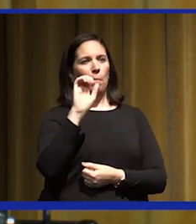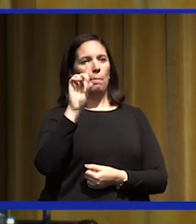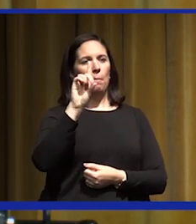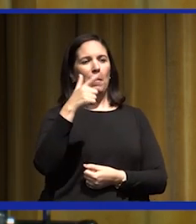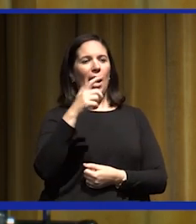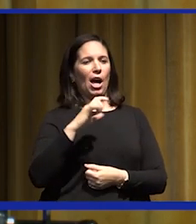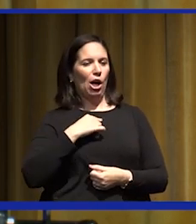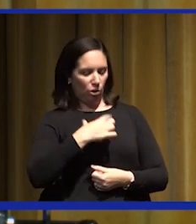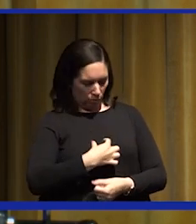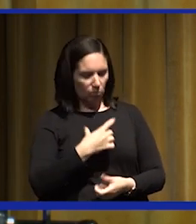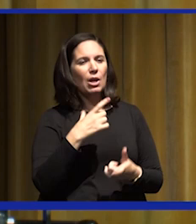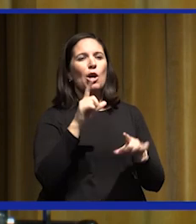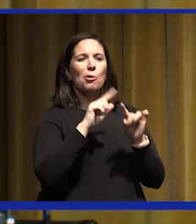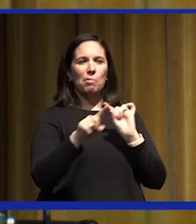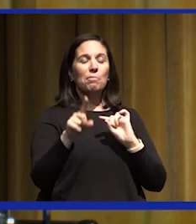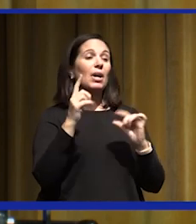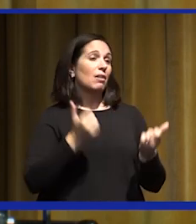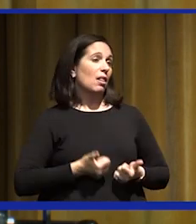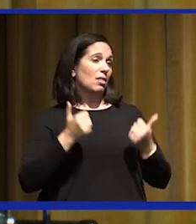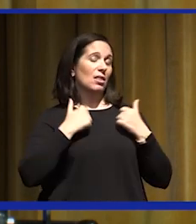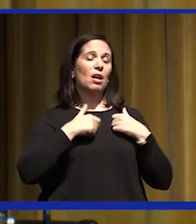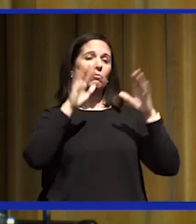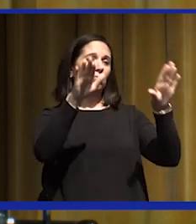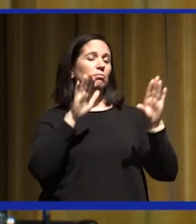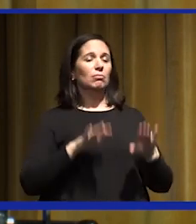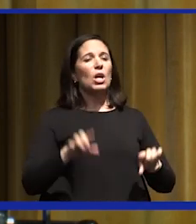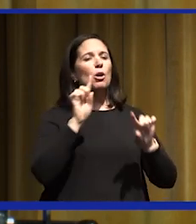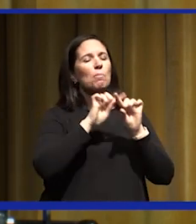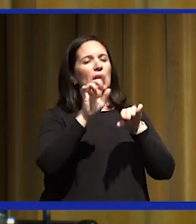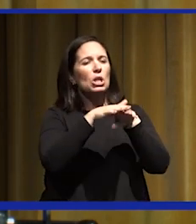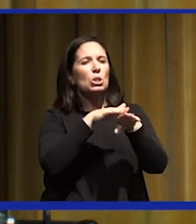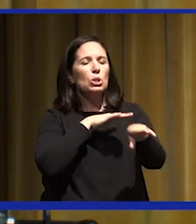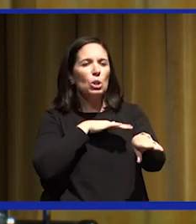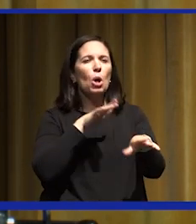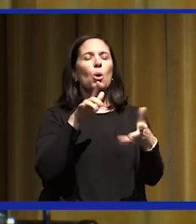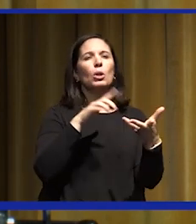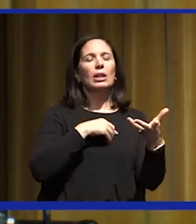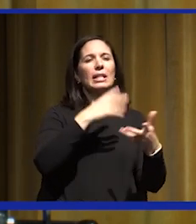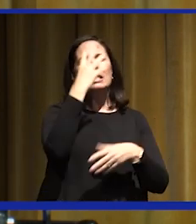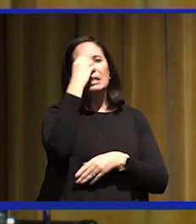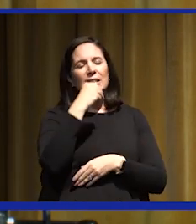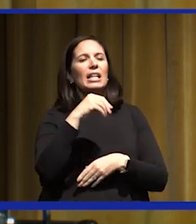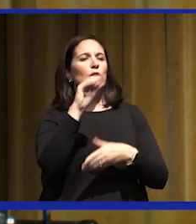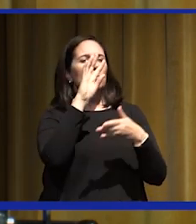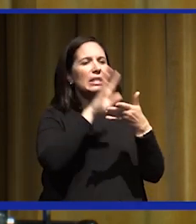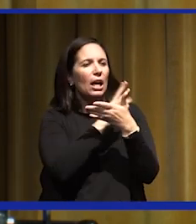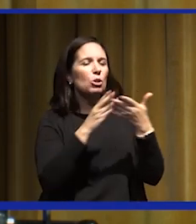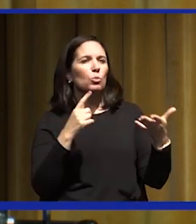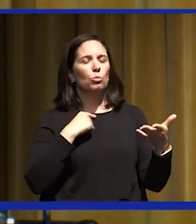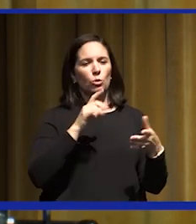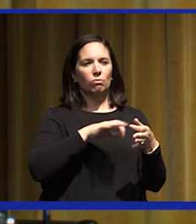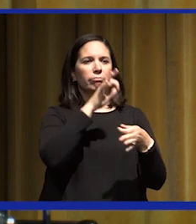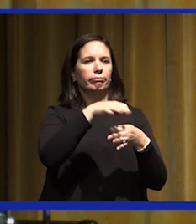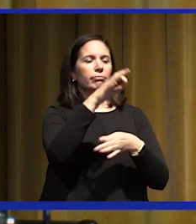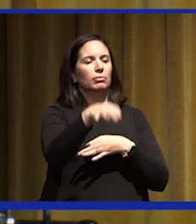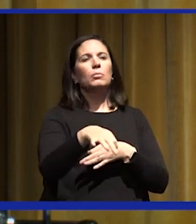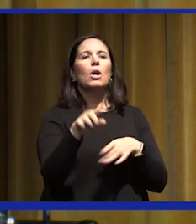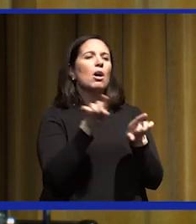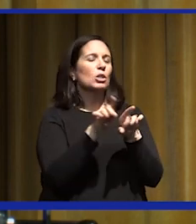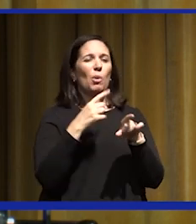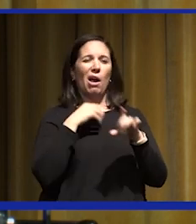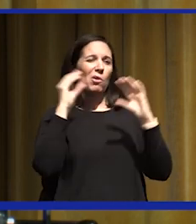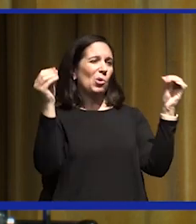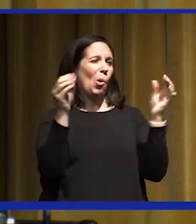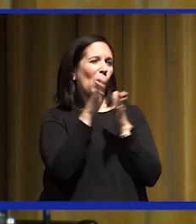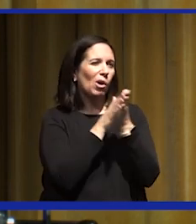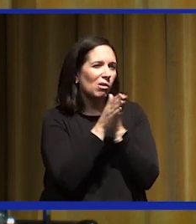great, but slowly, sleep schedules began to change. Senioritis was back with a vengeance, leaving us with no motivation.